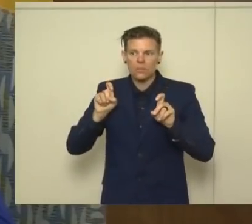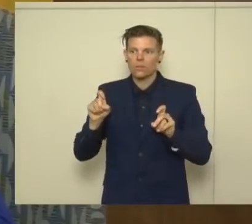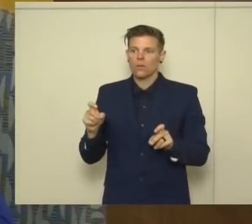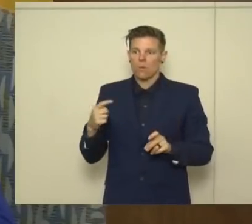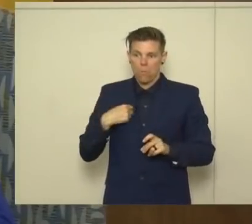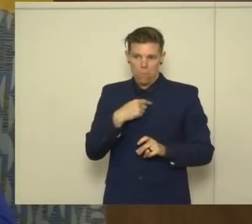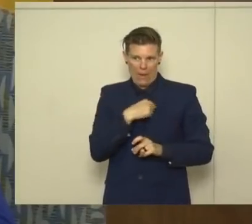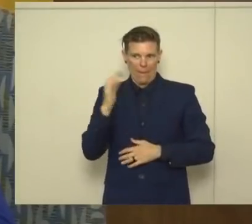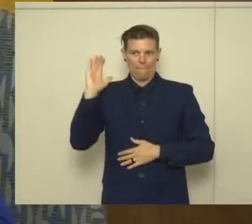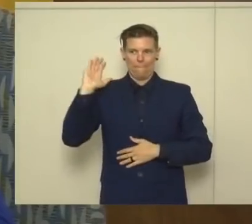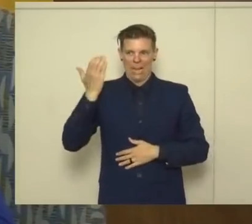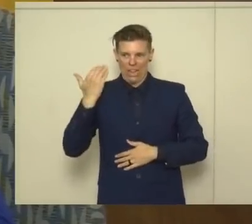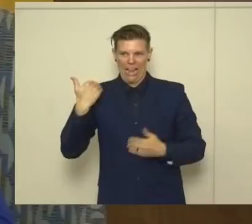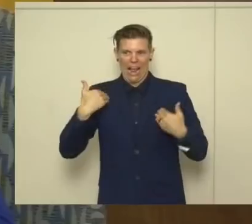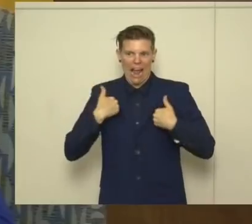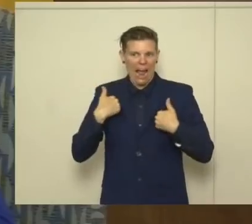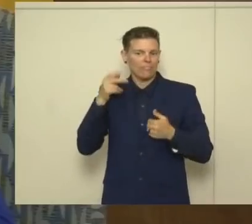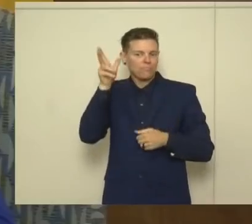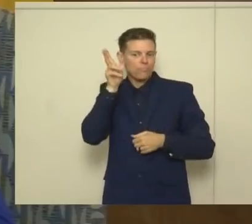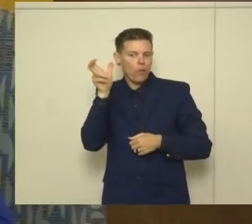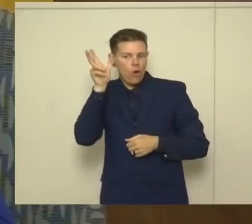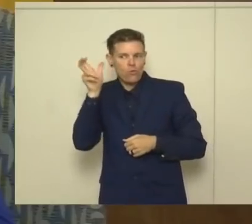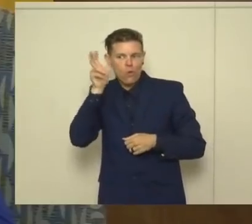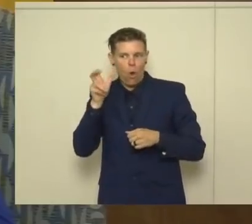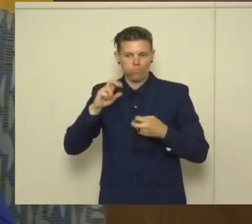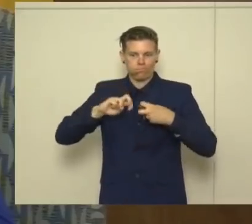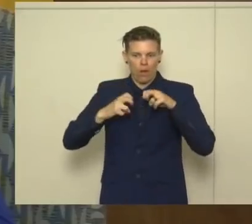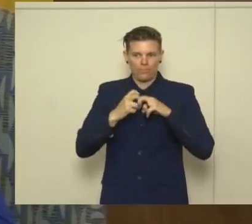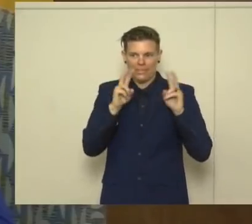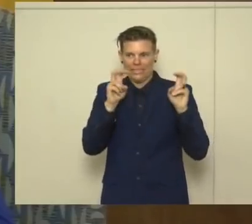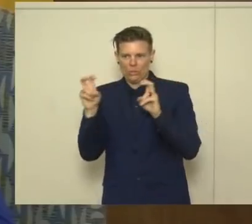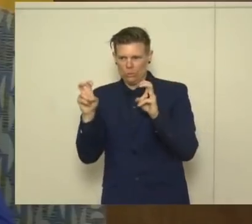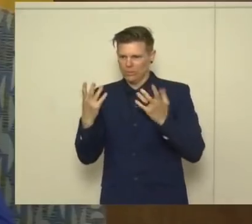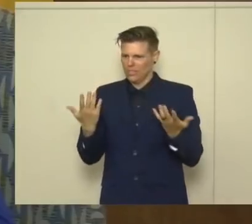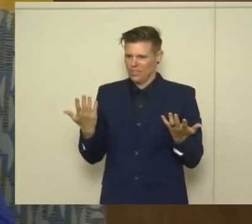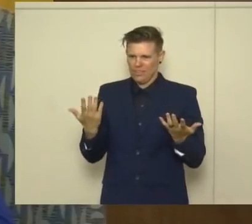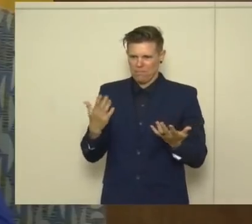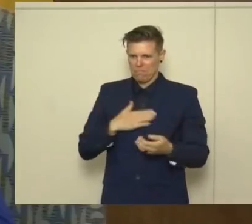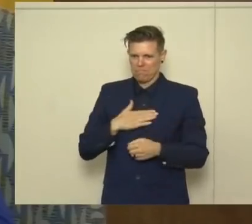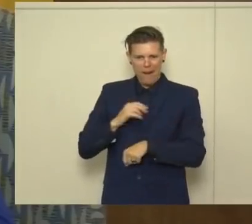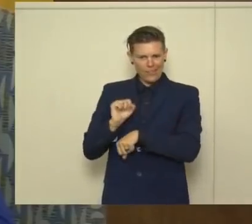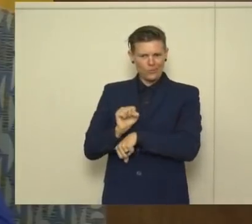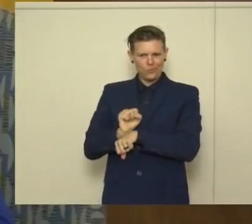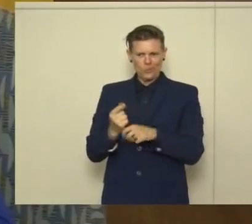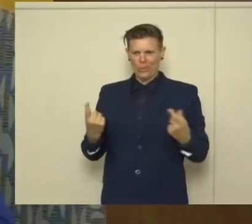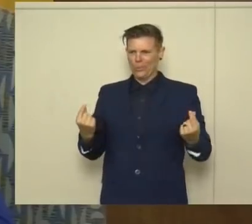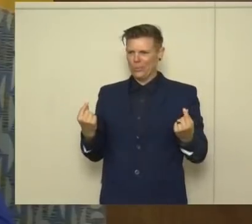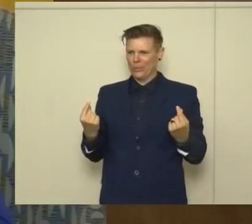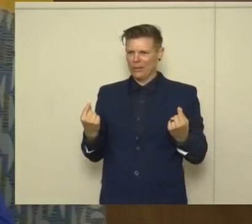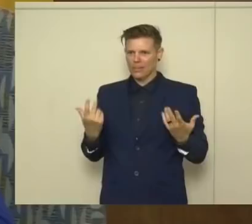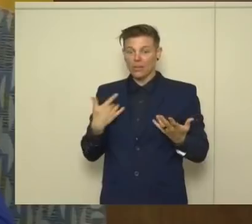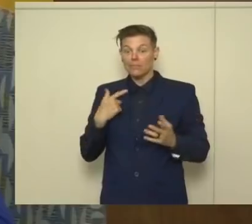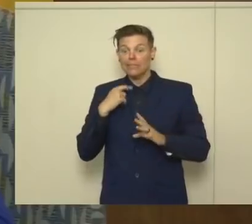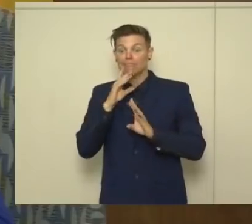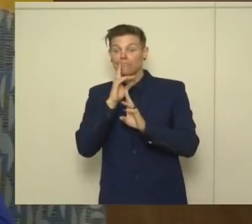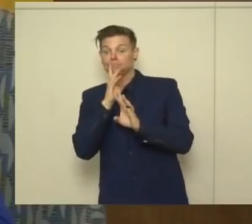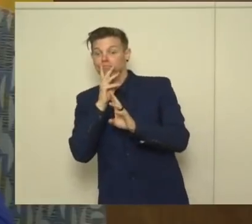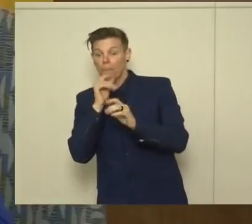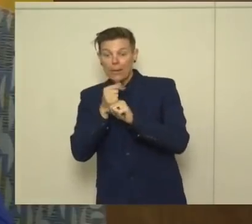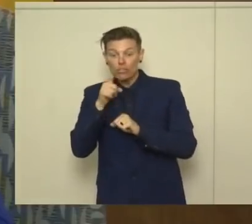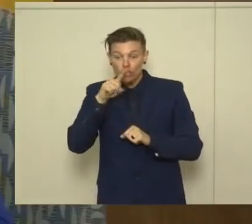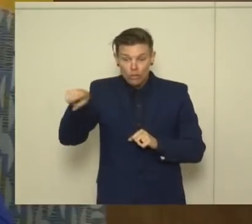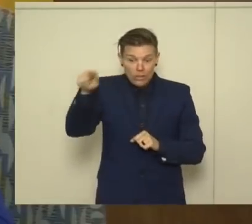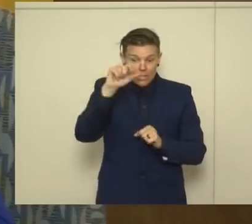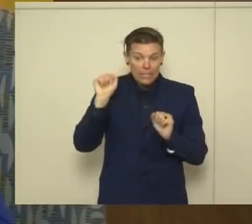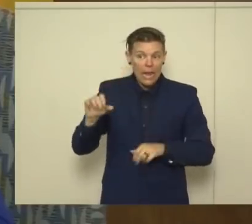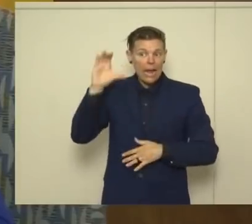are having audio trouble, and my job now is to make sure that everyone can hear us. Thank you for being patient, and thanks